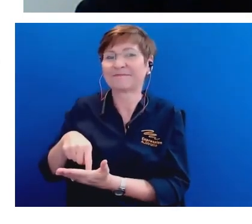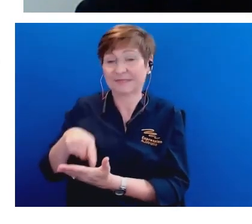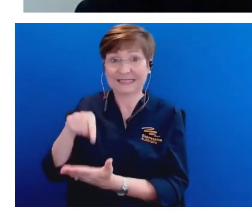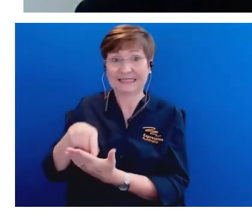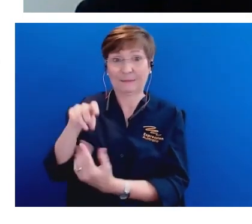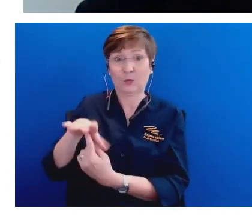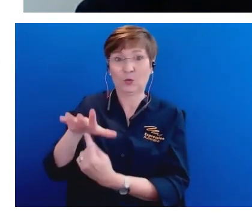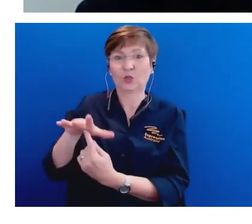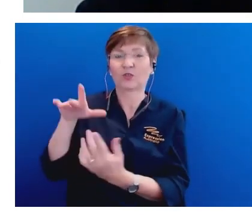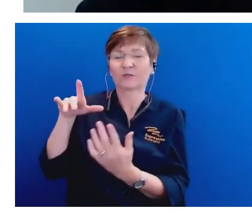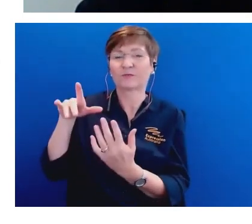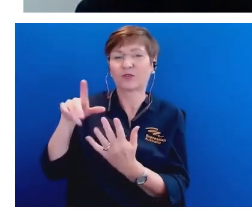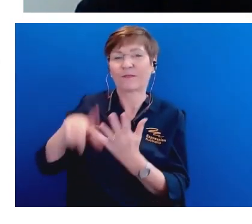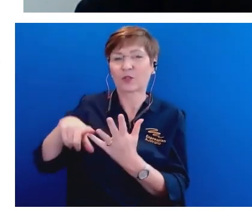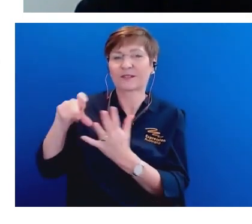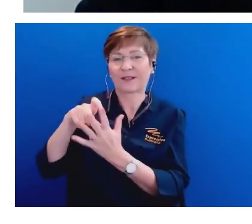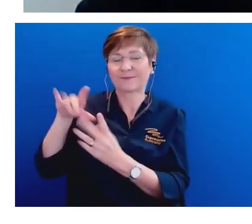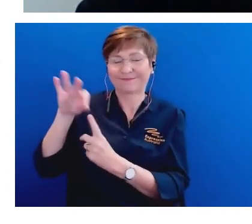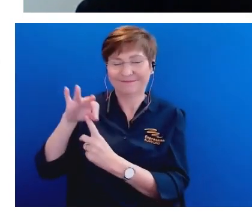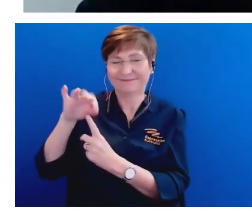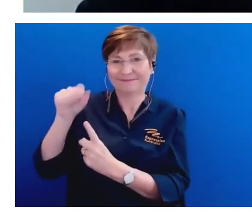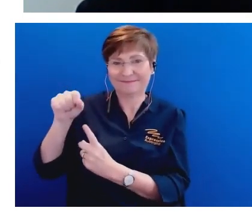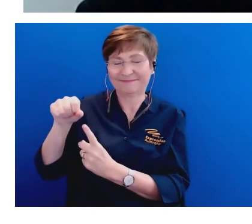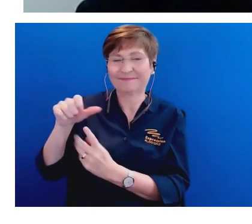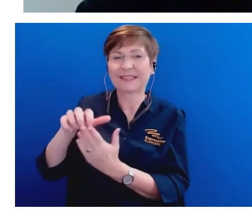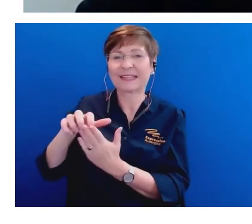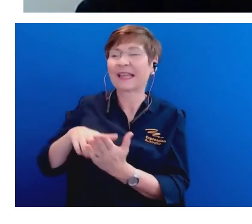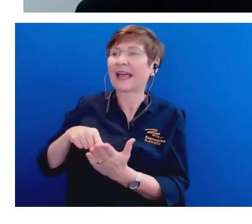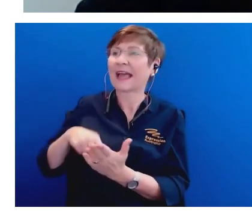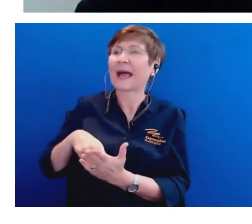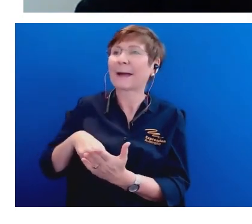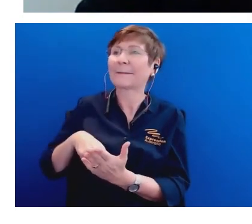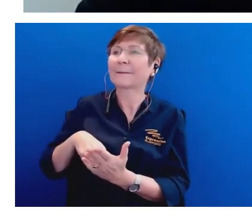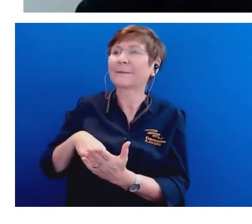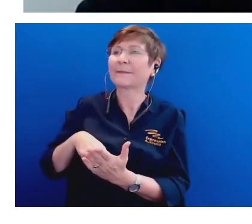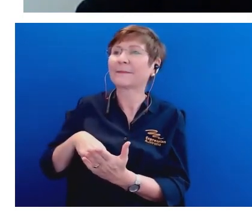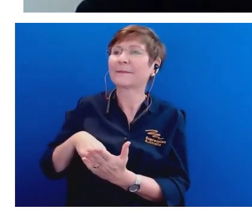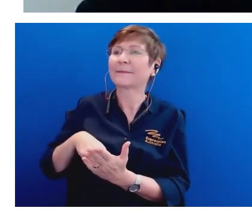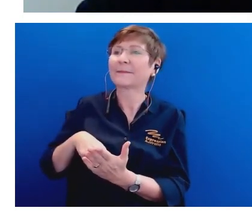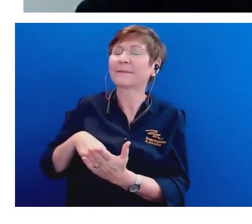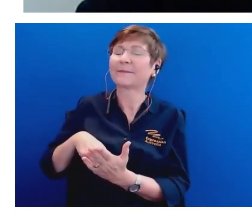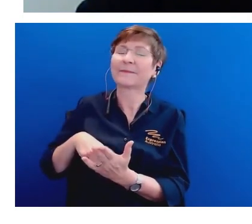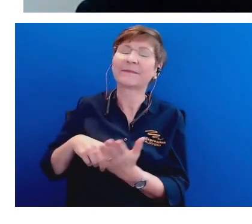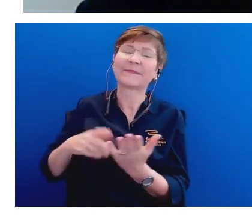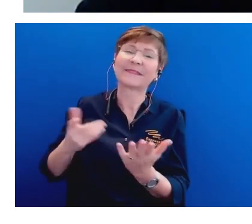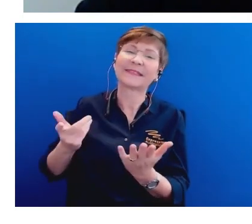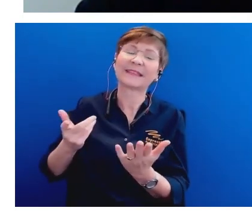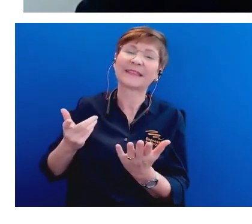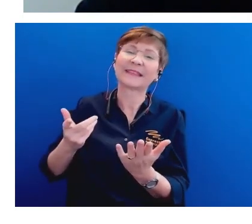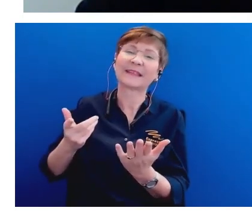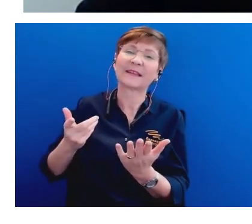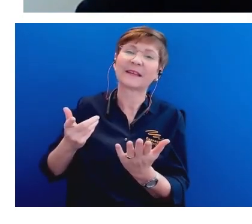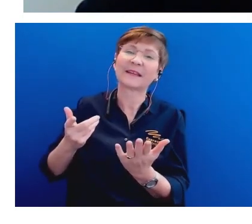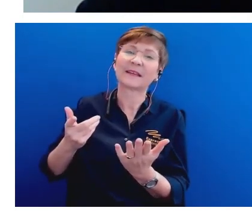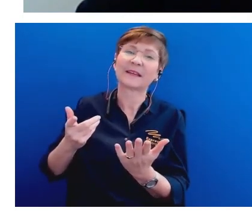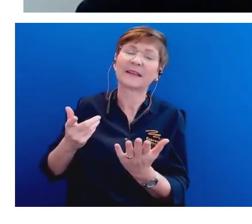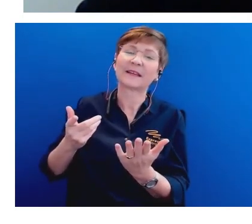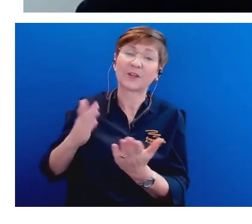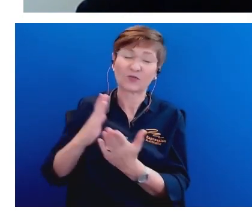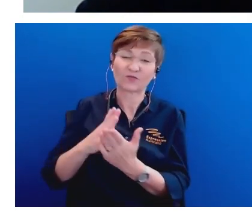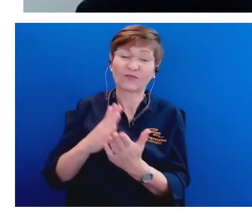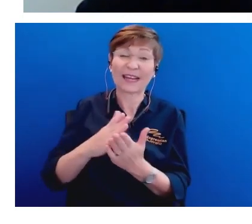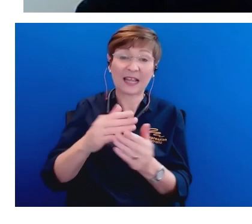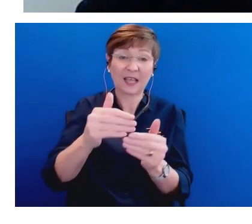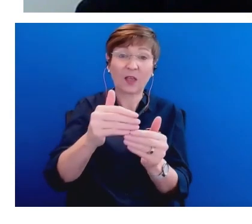here in terms of, again, starting off at the beginning of all of these processes